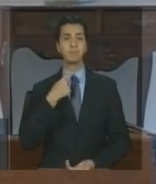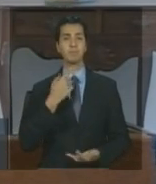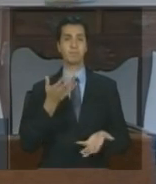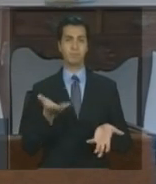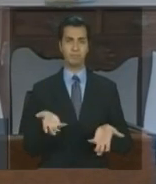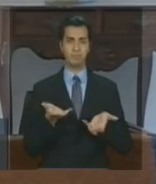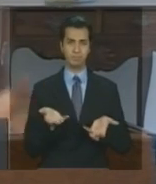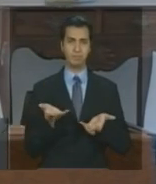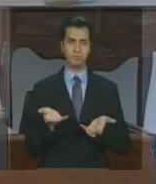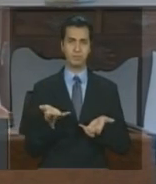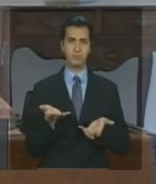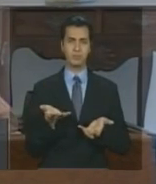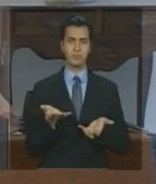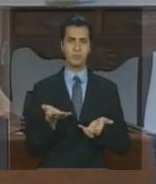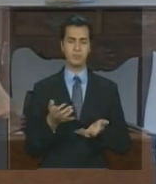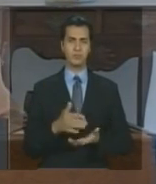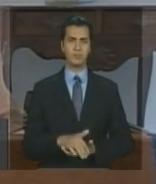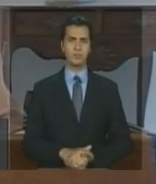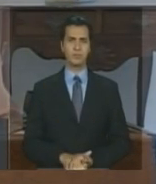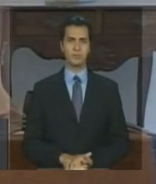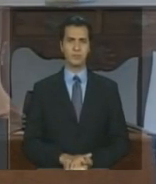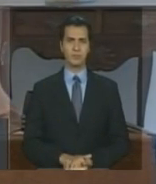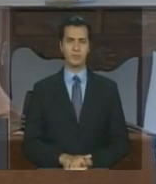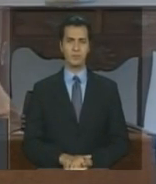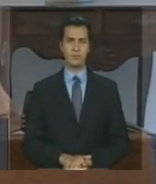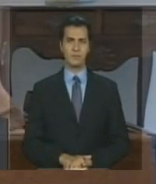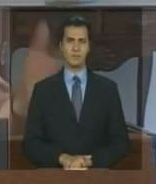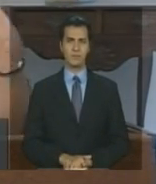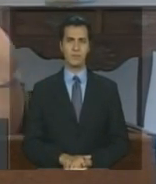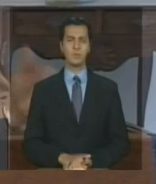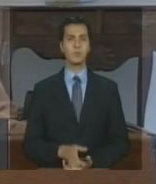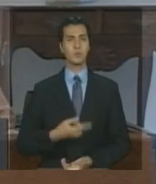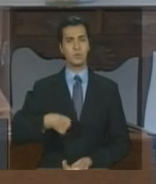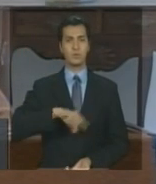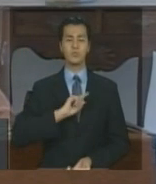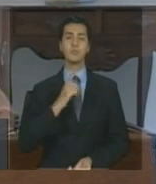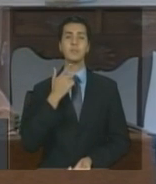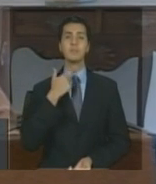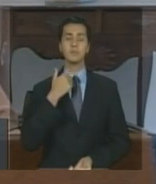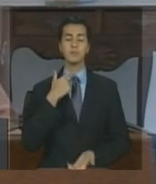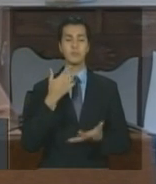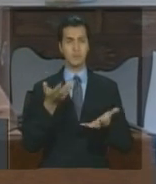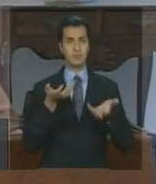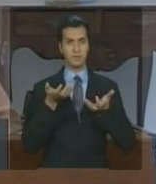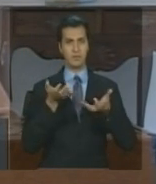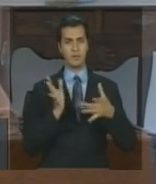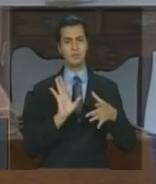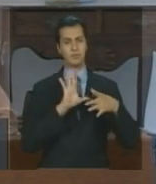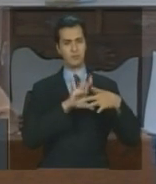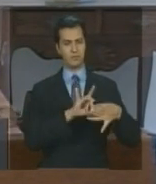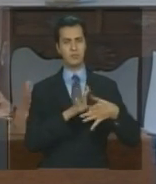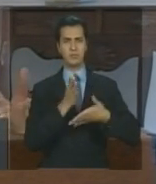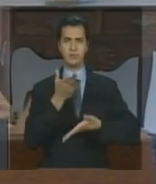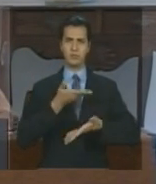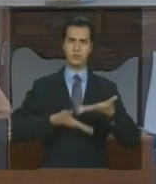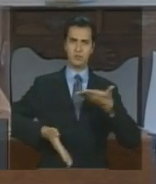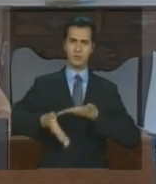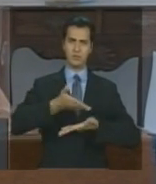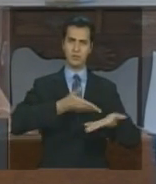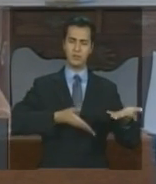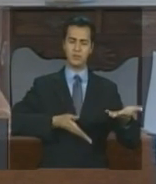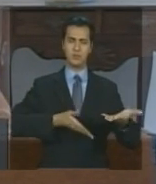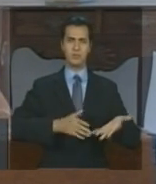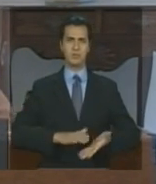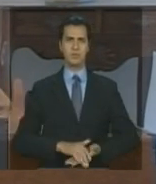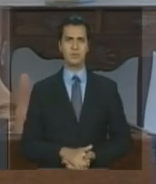seja a maior da nosso relacionamento, very much in line with a feature which we wish to be the